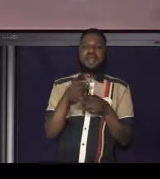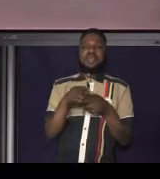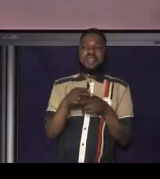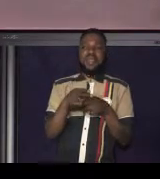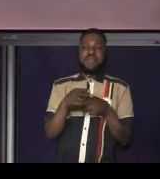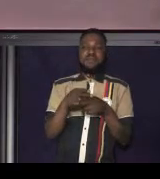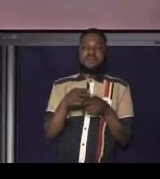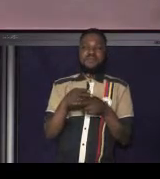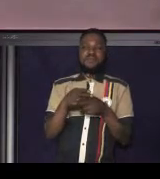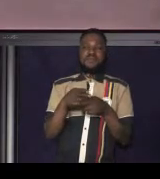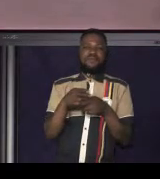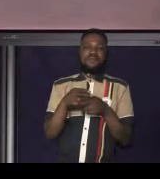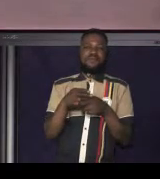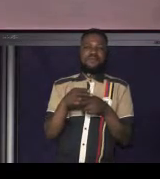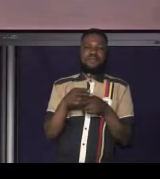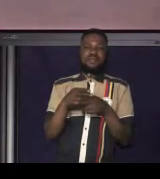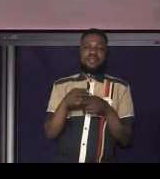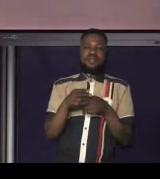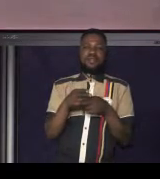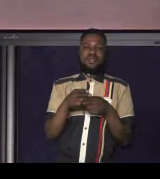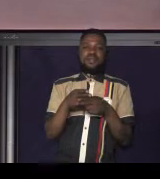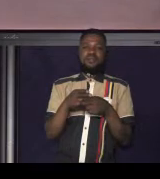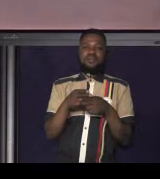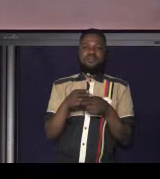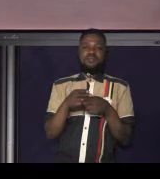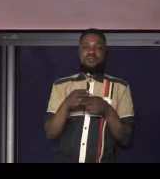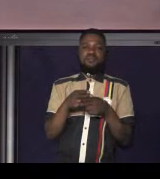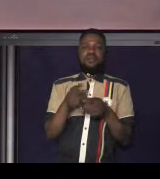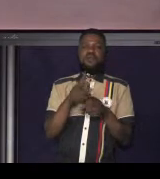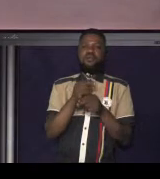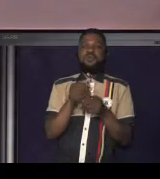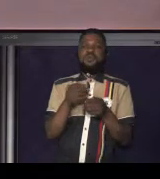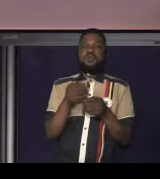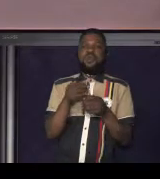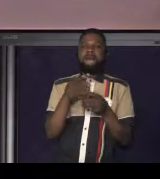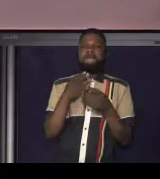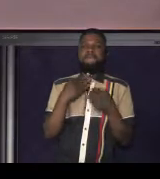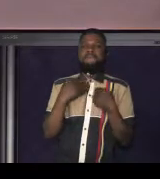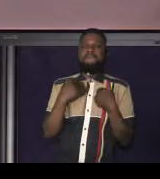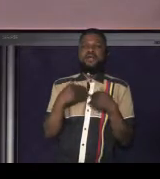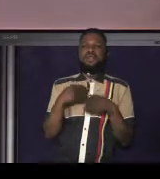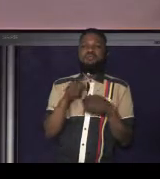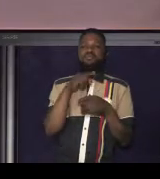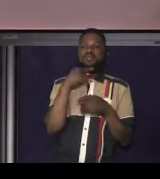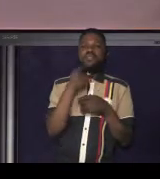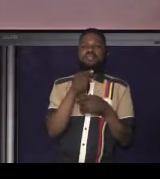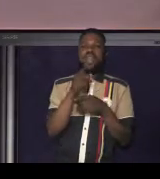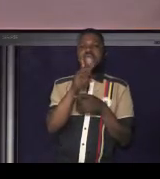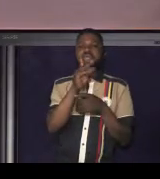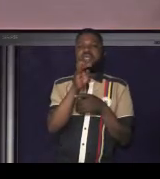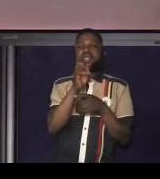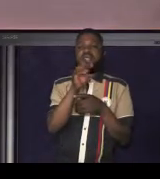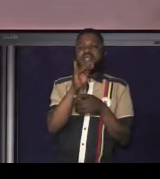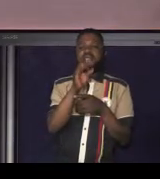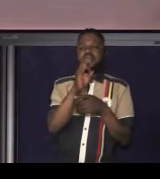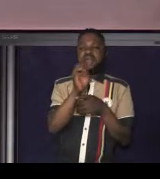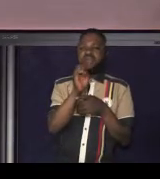Yes. Knife. Nobody pronounces this as knife. Nobody.